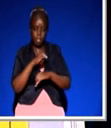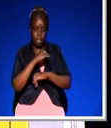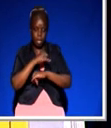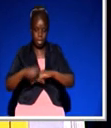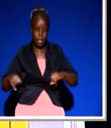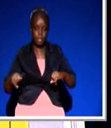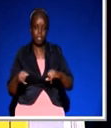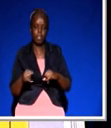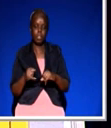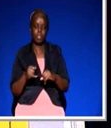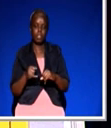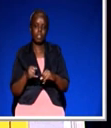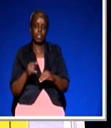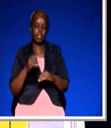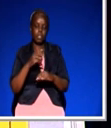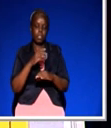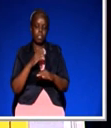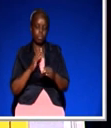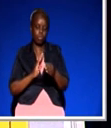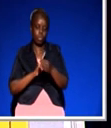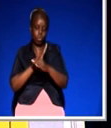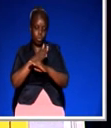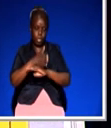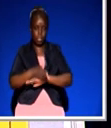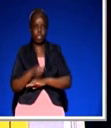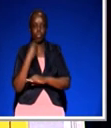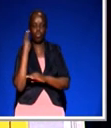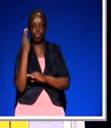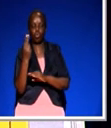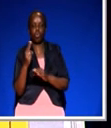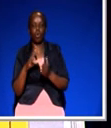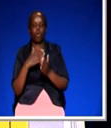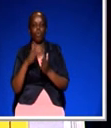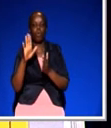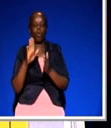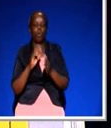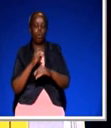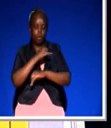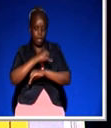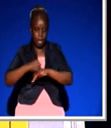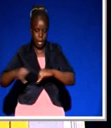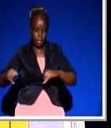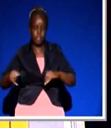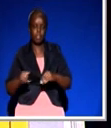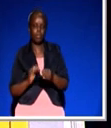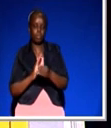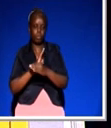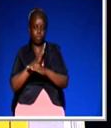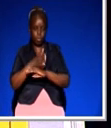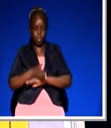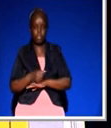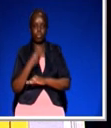cuts two or more lines. A transversal line is a line that cuts two